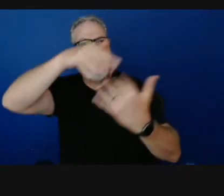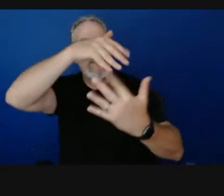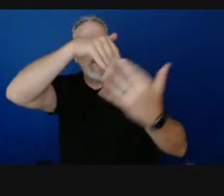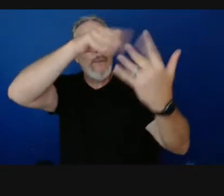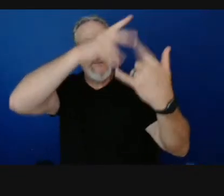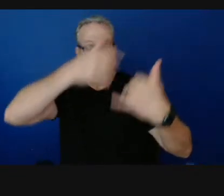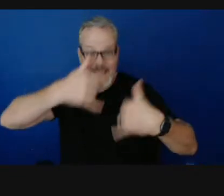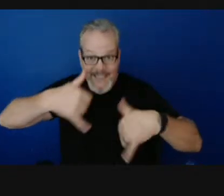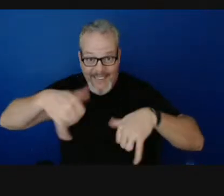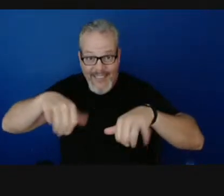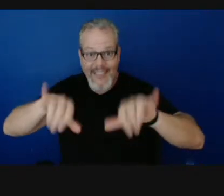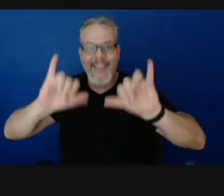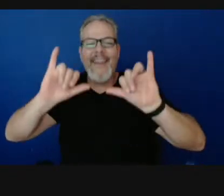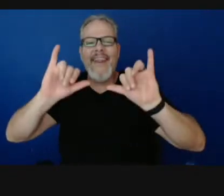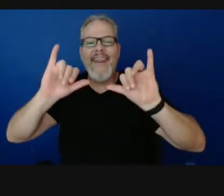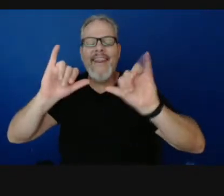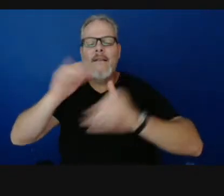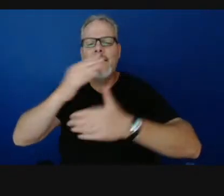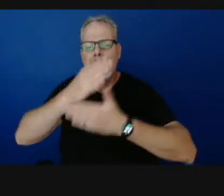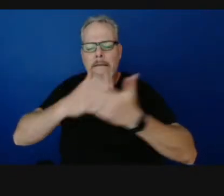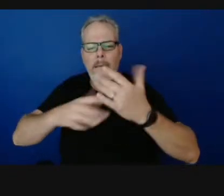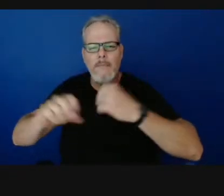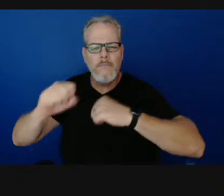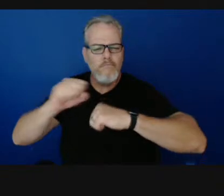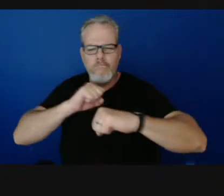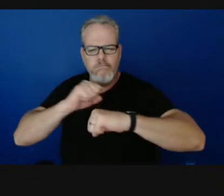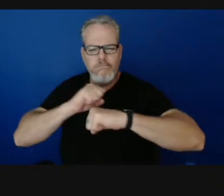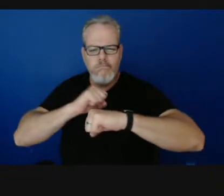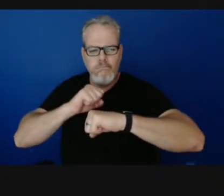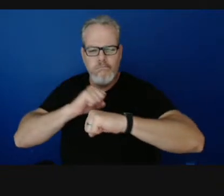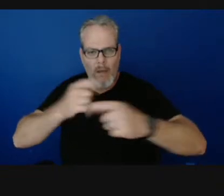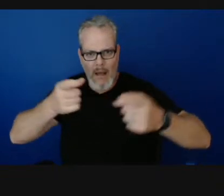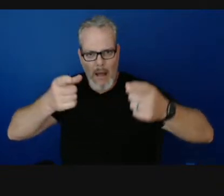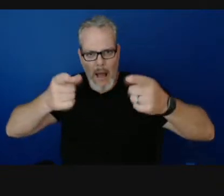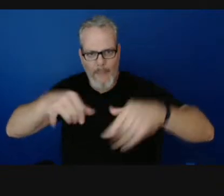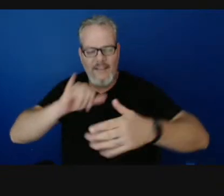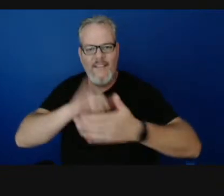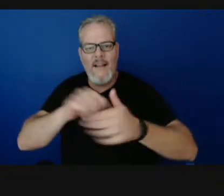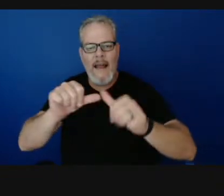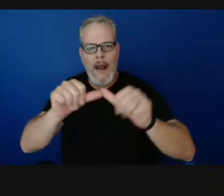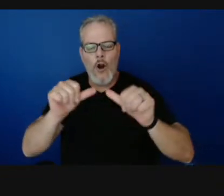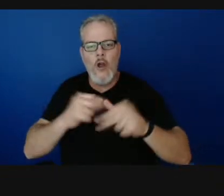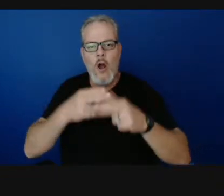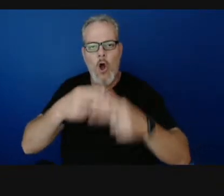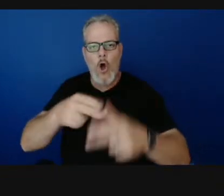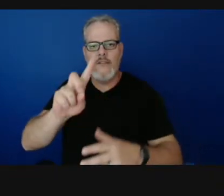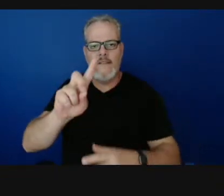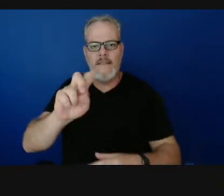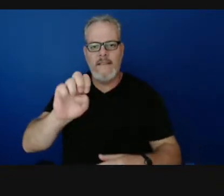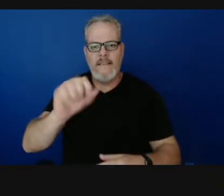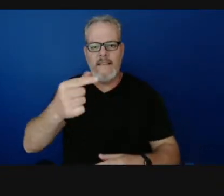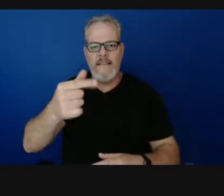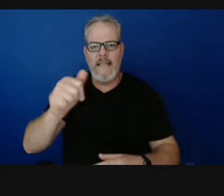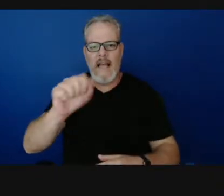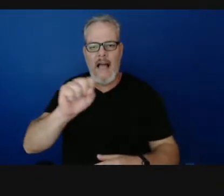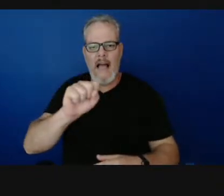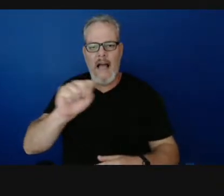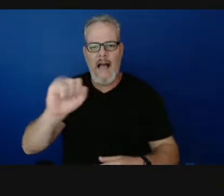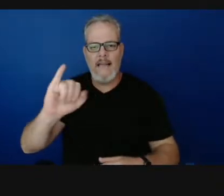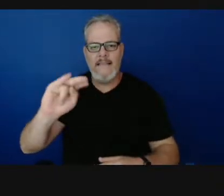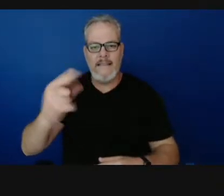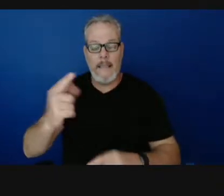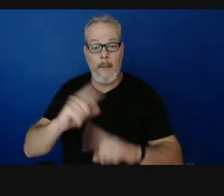little small amount of tremor at the summit that's likely associated with that degassing. But right now, Kīlauea is not currently